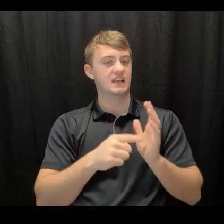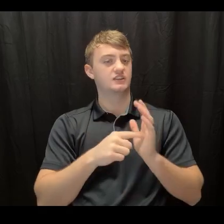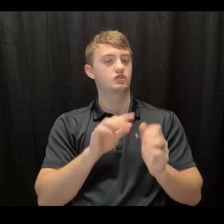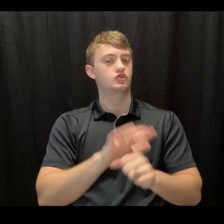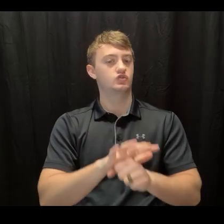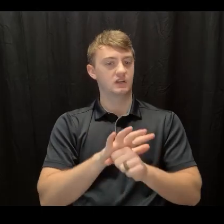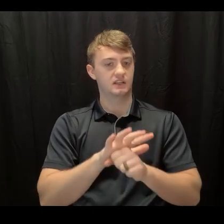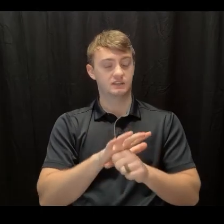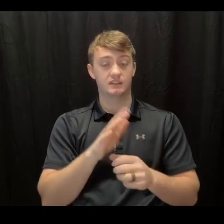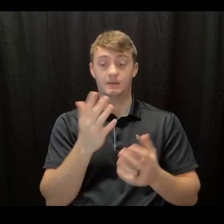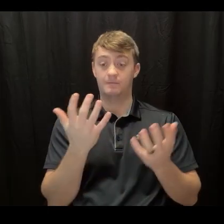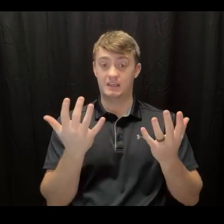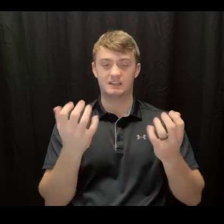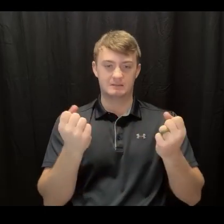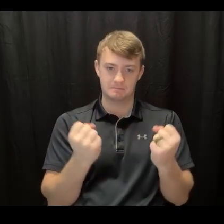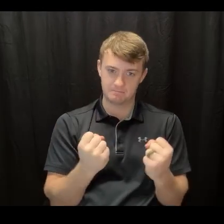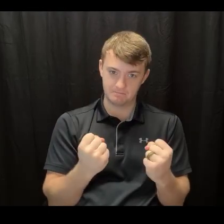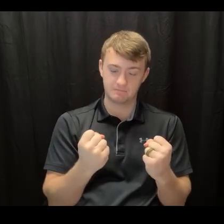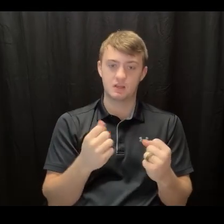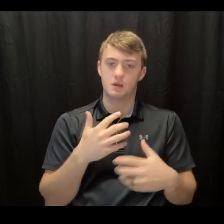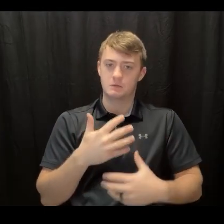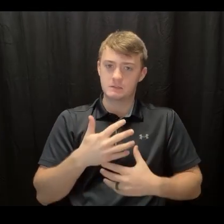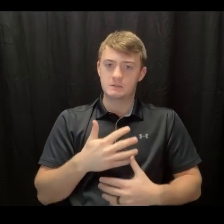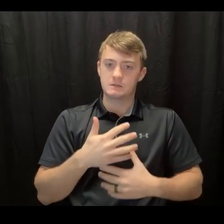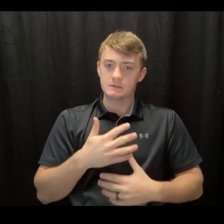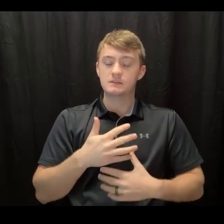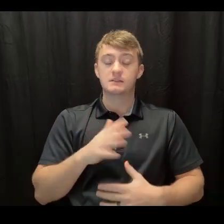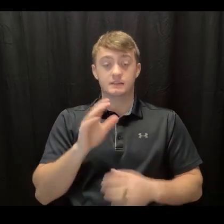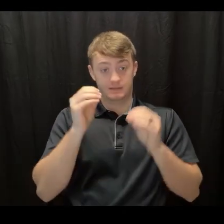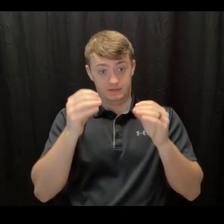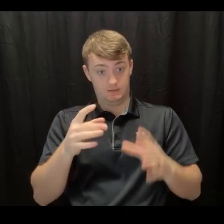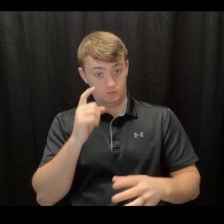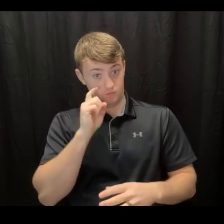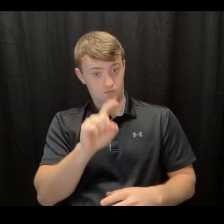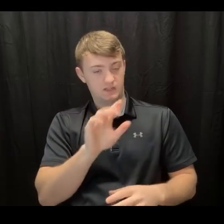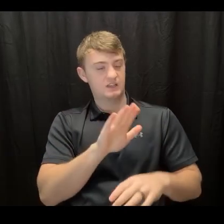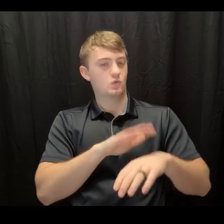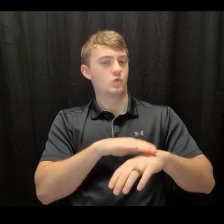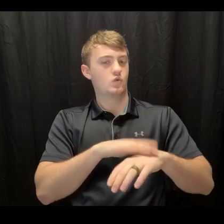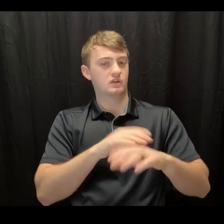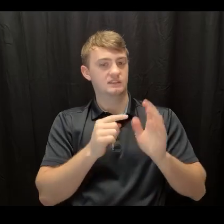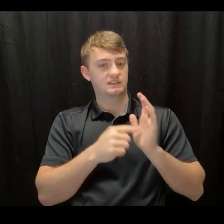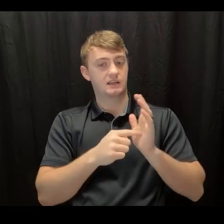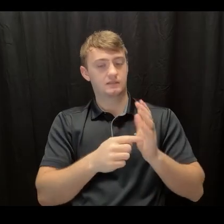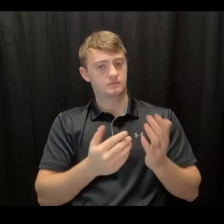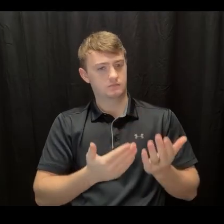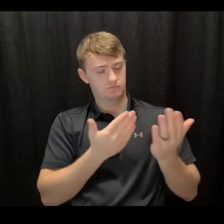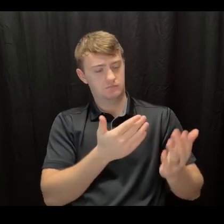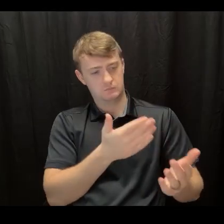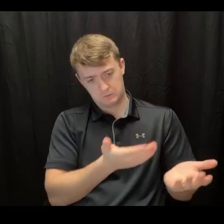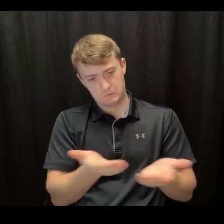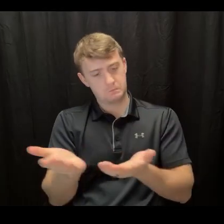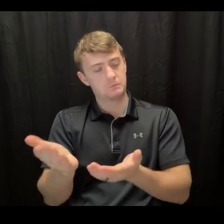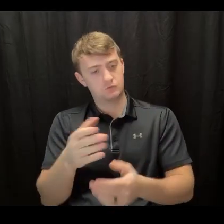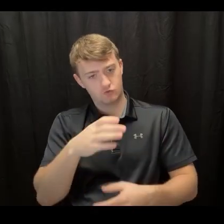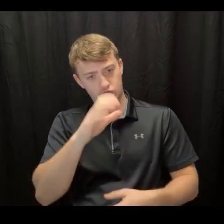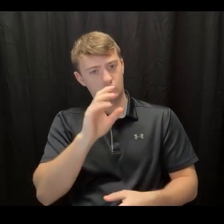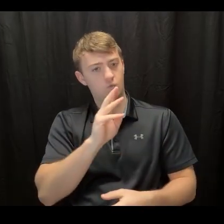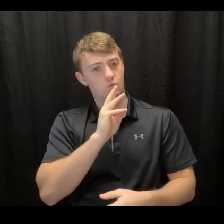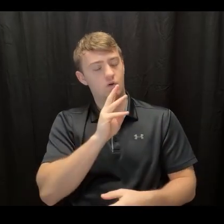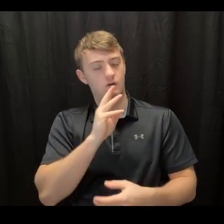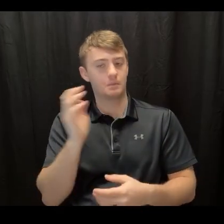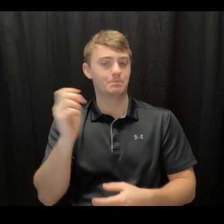stress, such as clenching his fists and rapid breathing. His teacher recognized his warning signs and suggested he go take